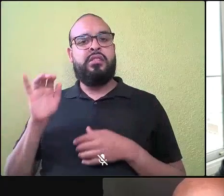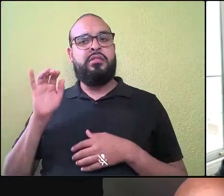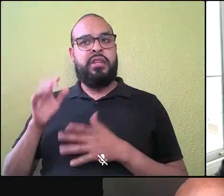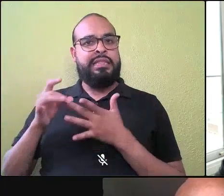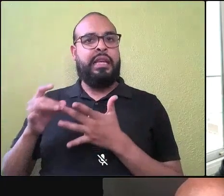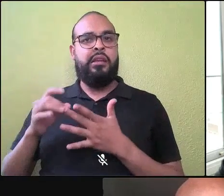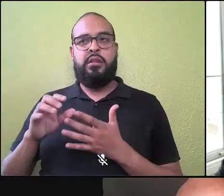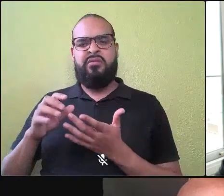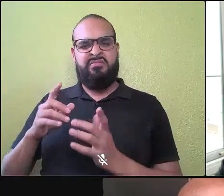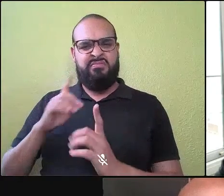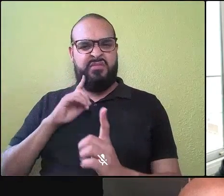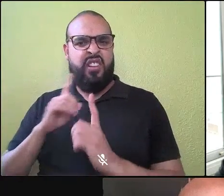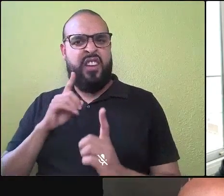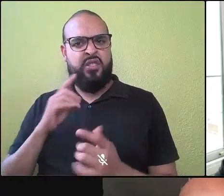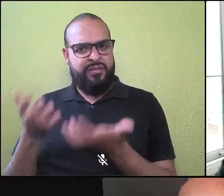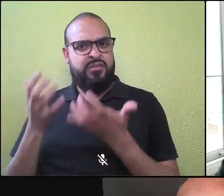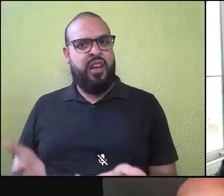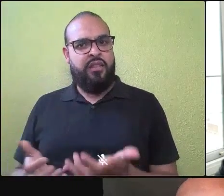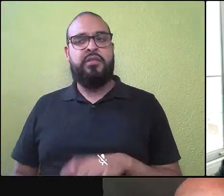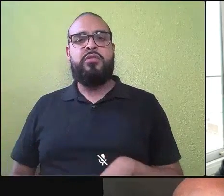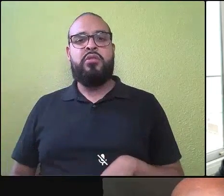listen to trends, and try